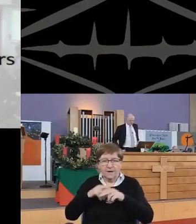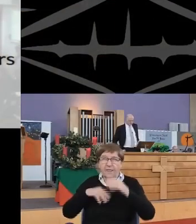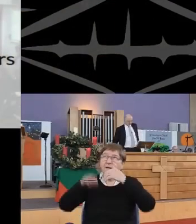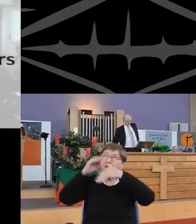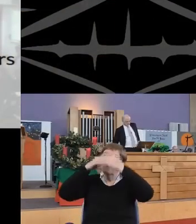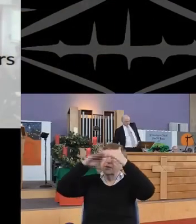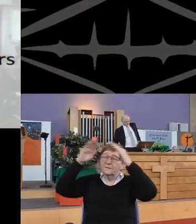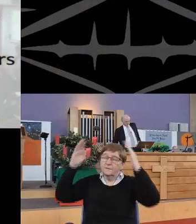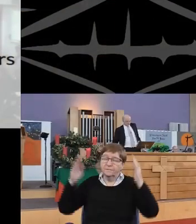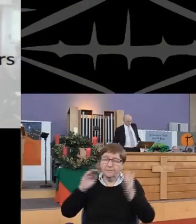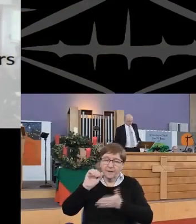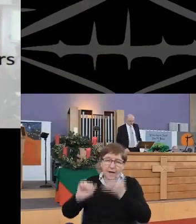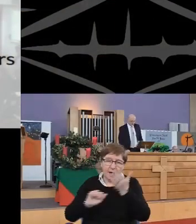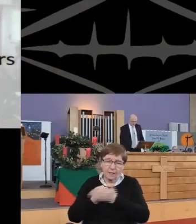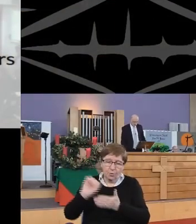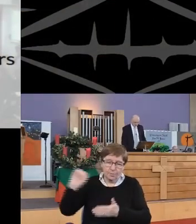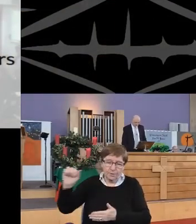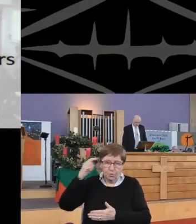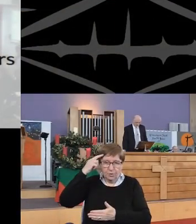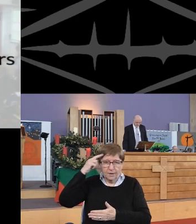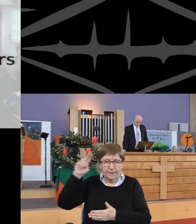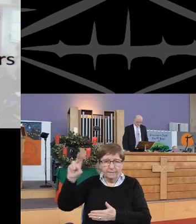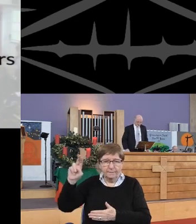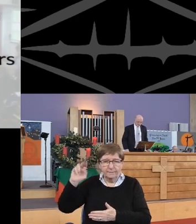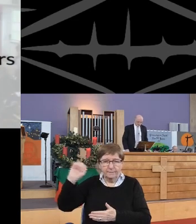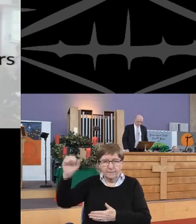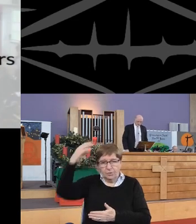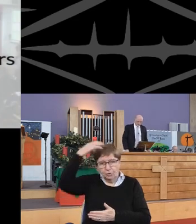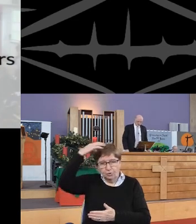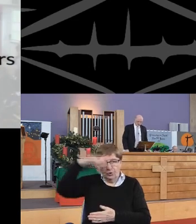Our Father in heaven,